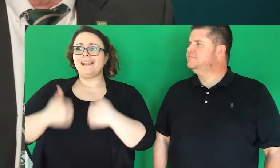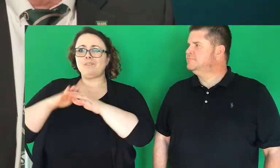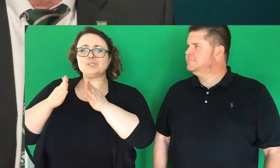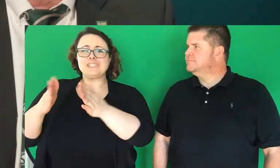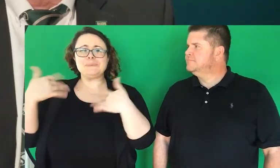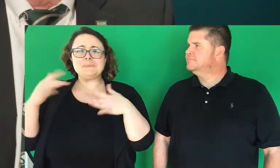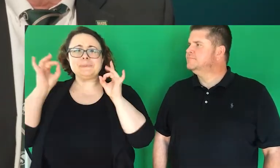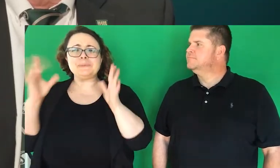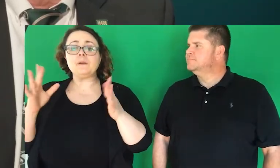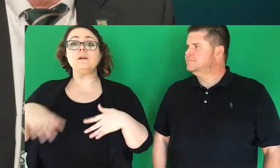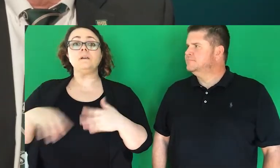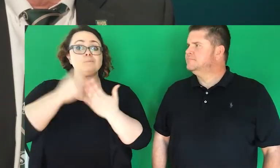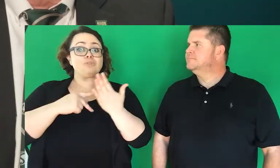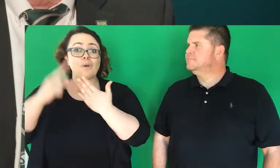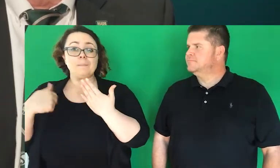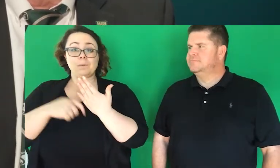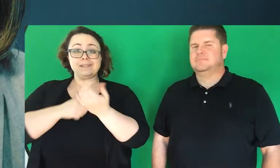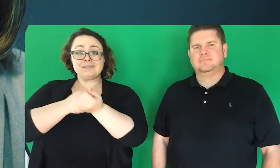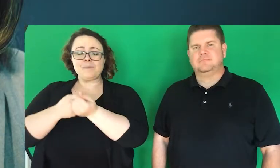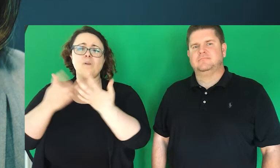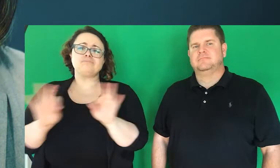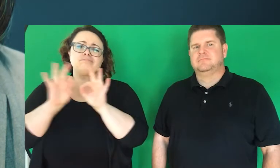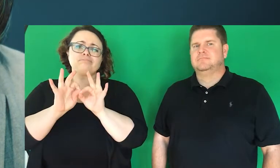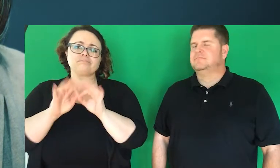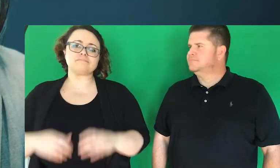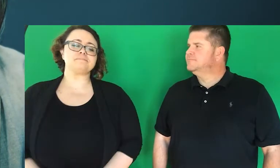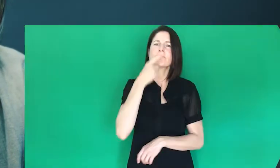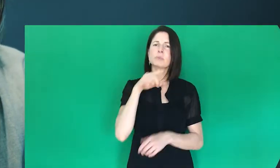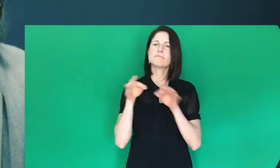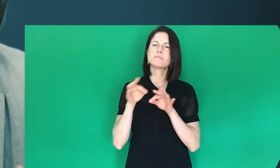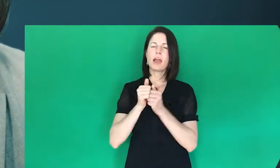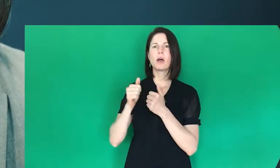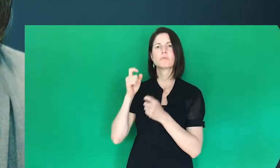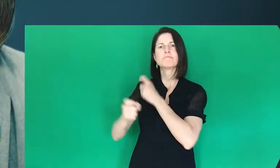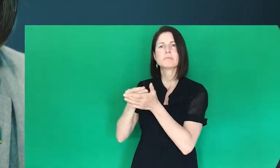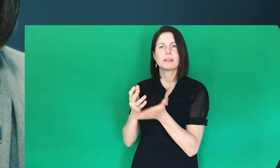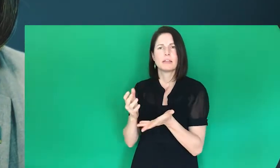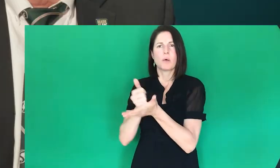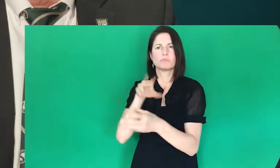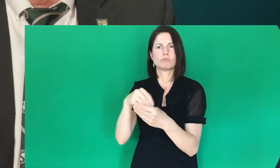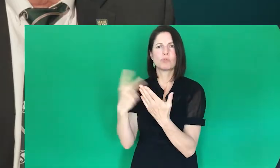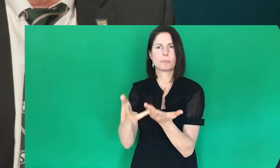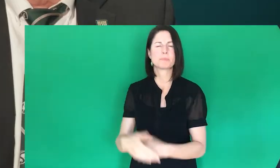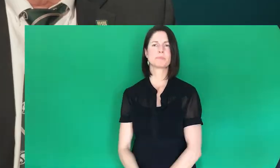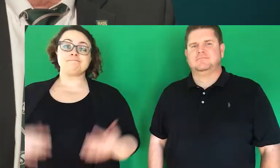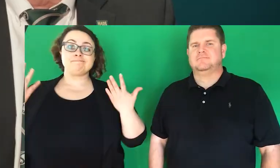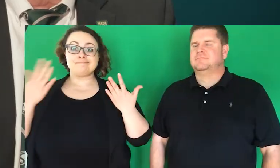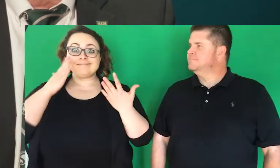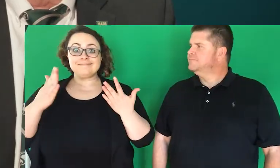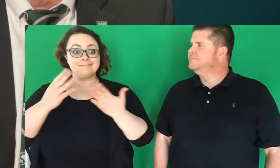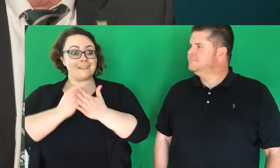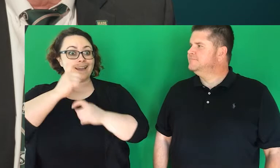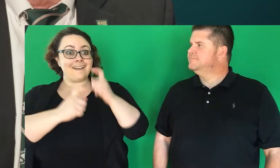it's programs like these that are so important. And can you talk a little bit about how philanthropy plays into that? Giving back to